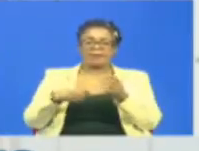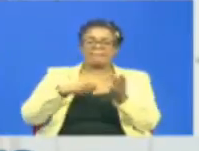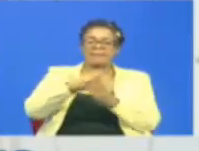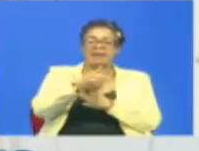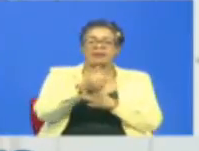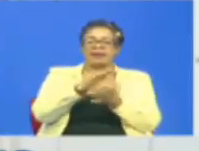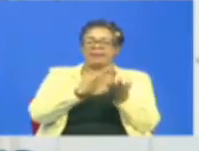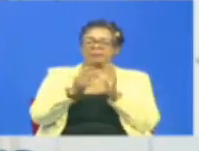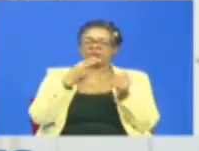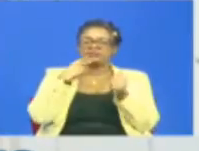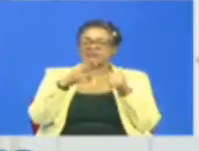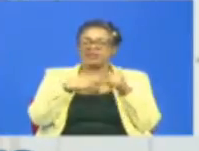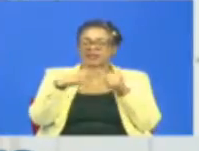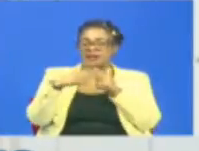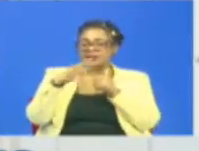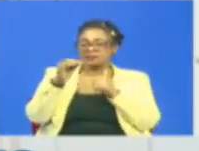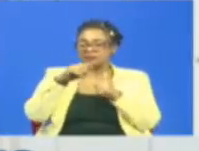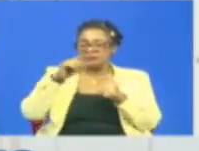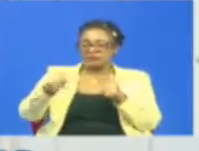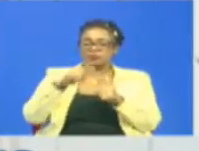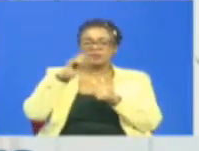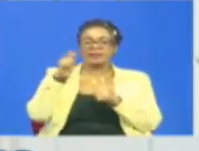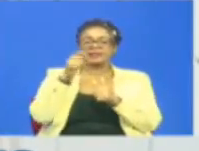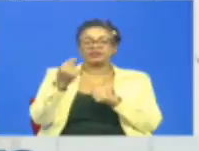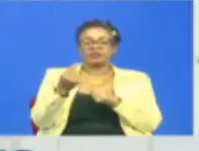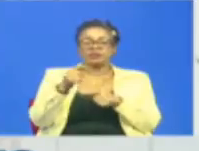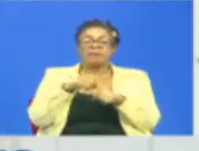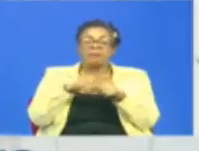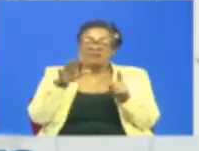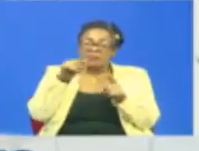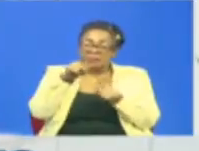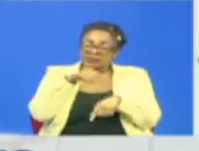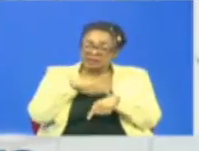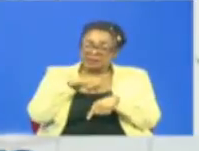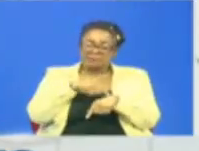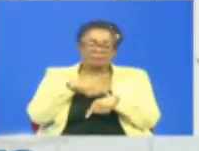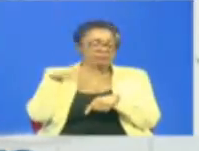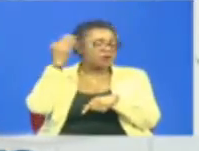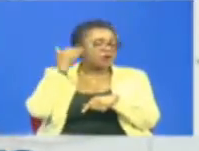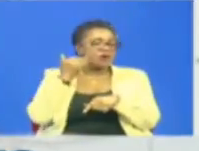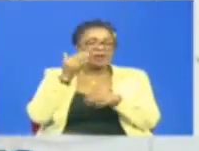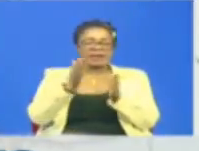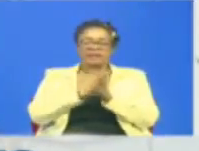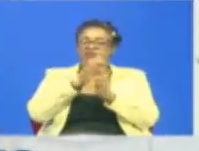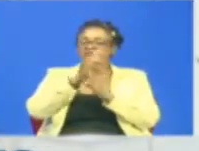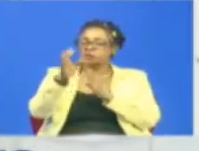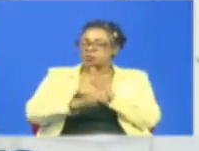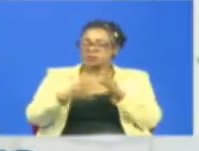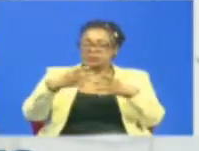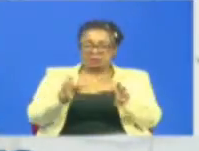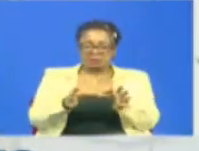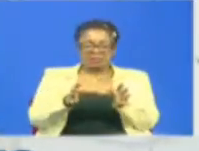approximately 790,000 Kenya shillings. But since then, the lawyers and the insurance company have been taking them